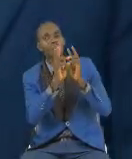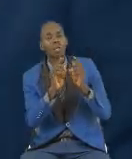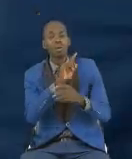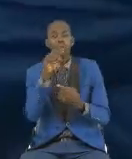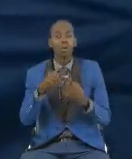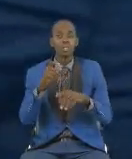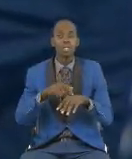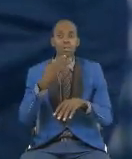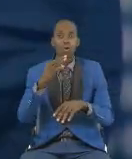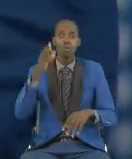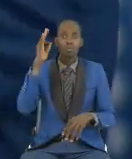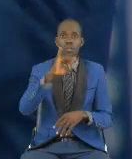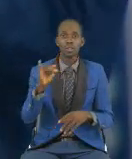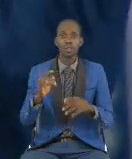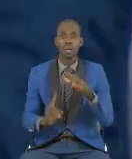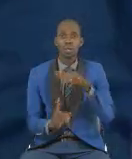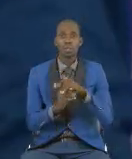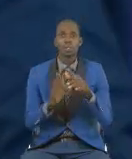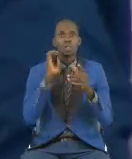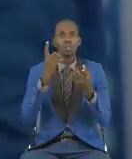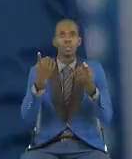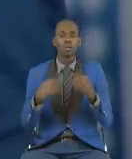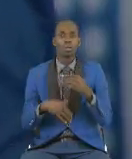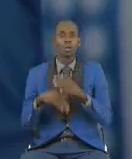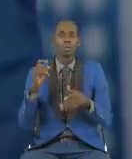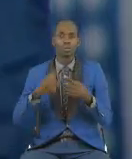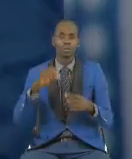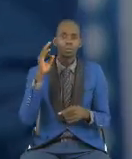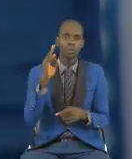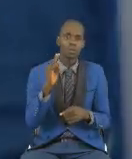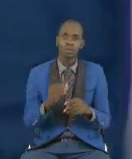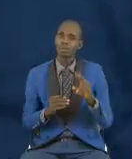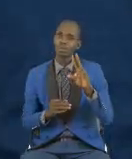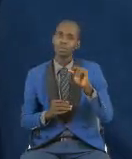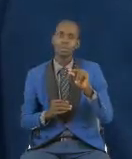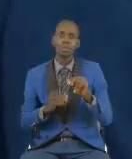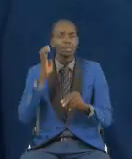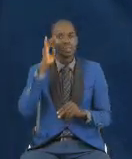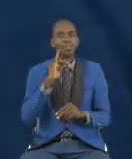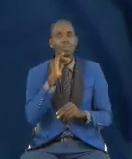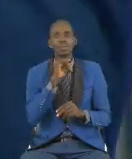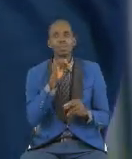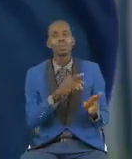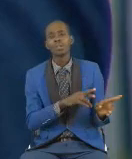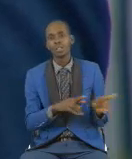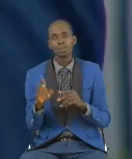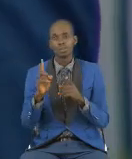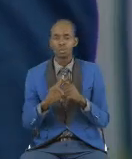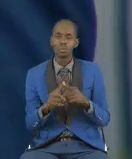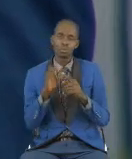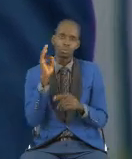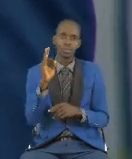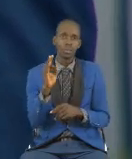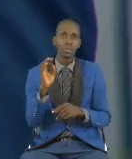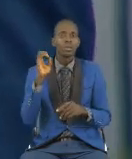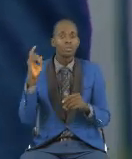comes, he comes out and he's ready to preach. No, he's not ready to preach. They preach, and